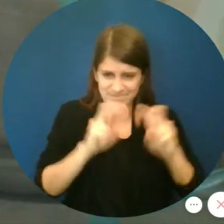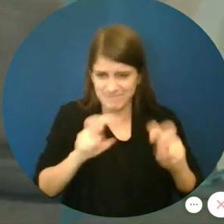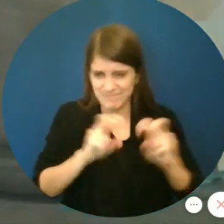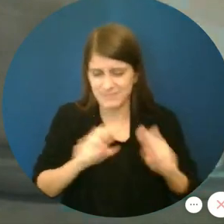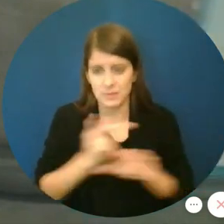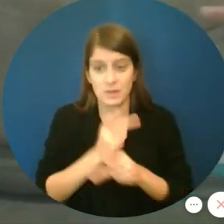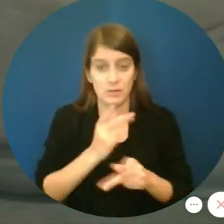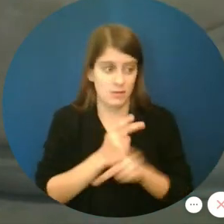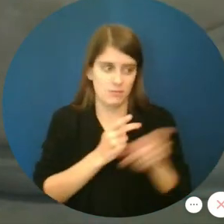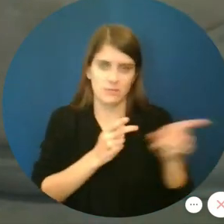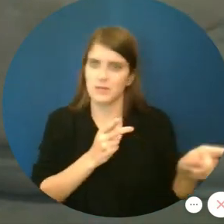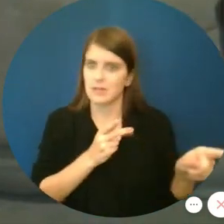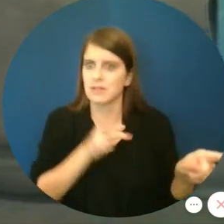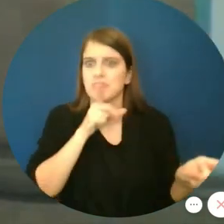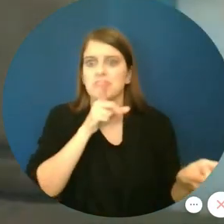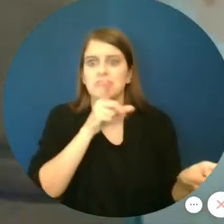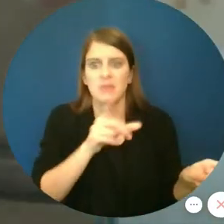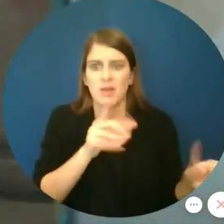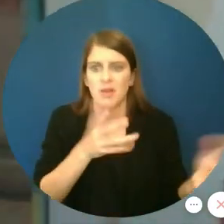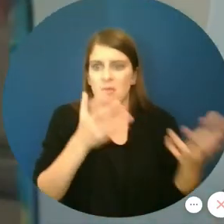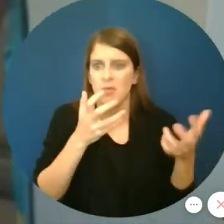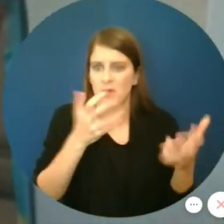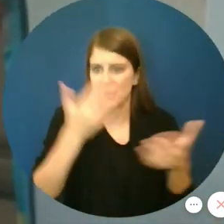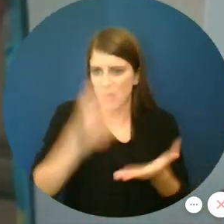unlock this mystery.